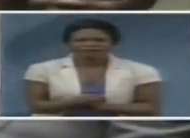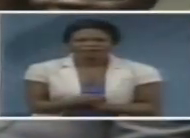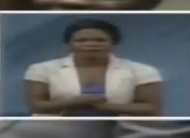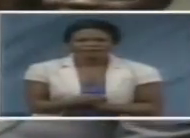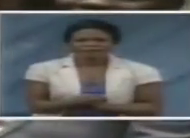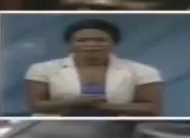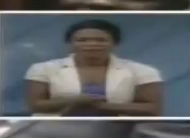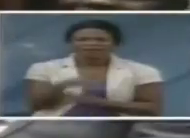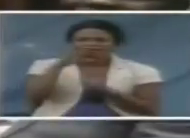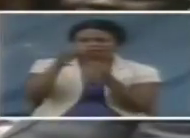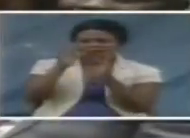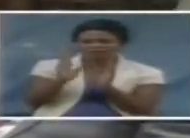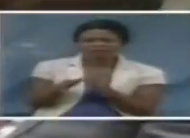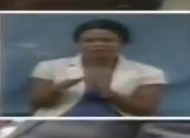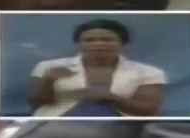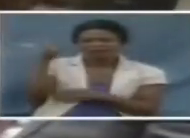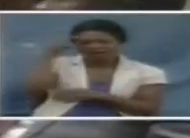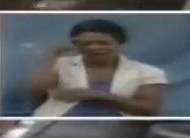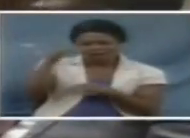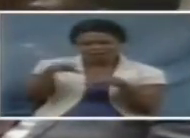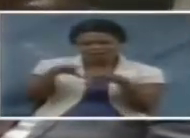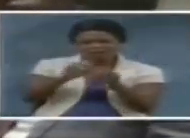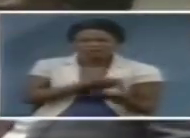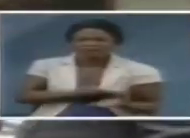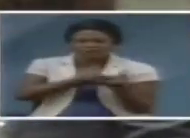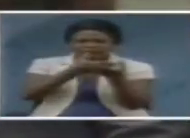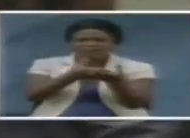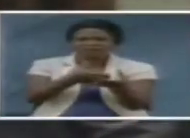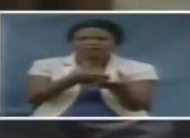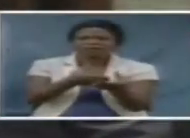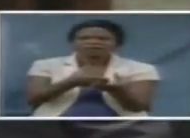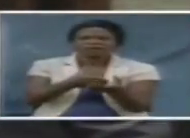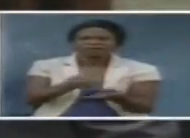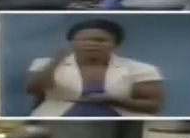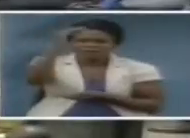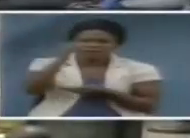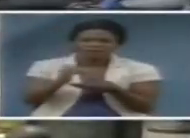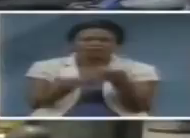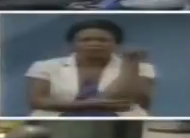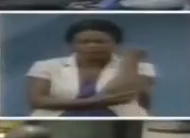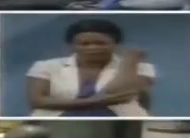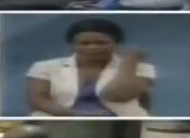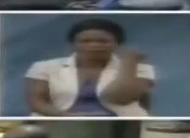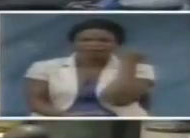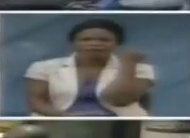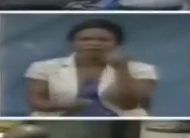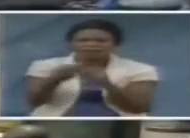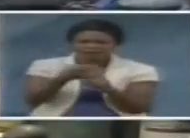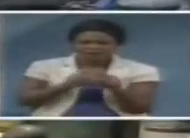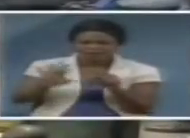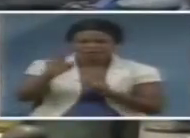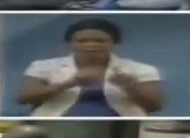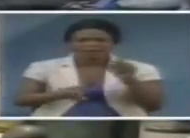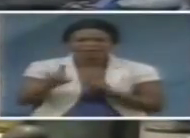vulnerability. Mr. Speaker, government remains resolute to reducing poverty and